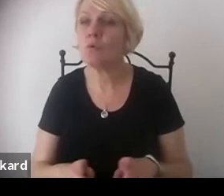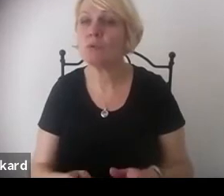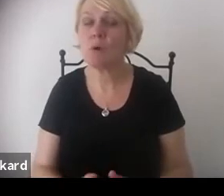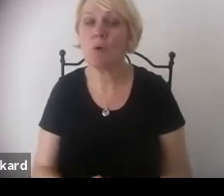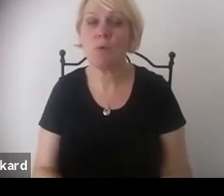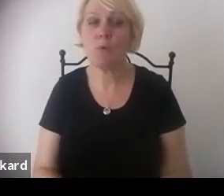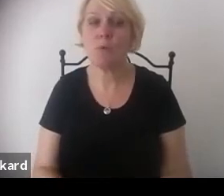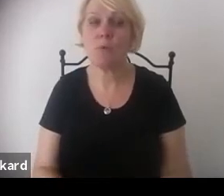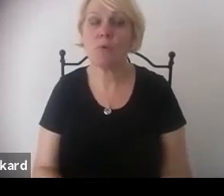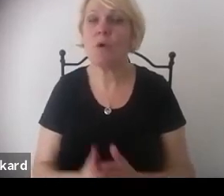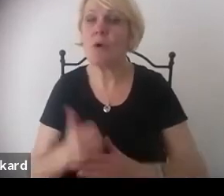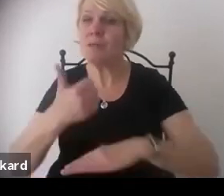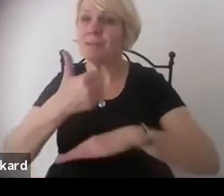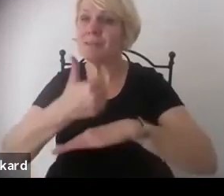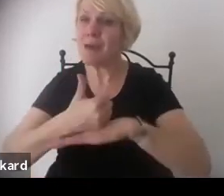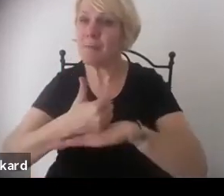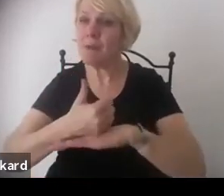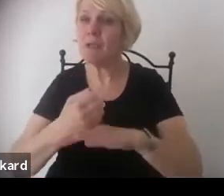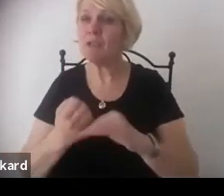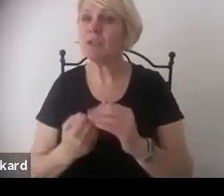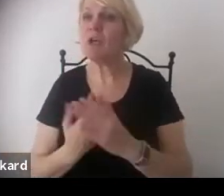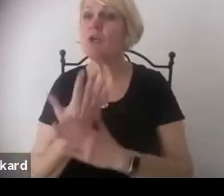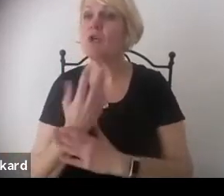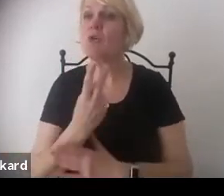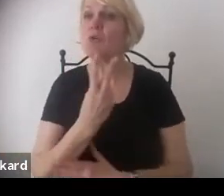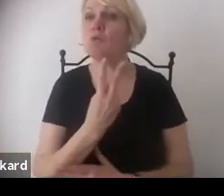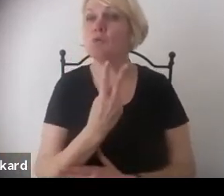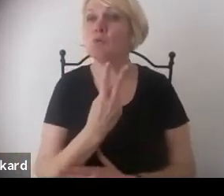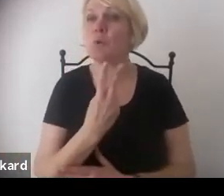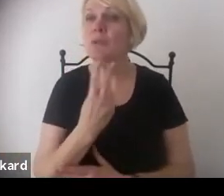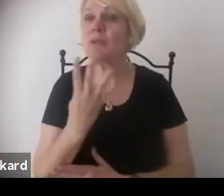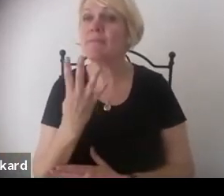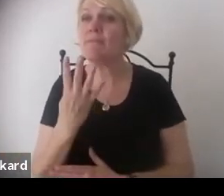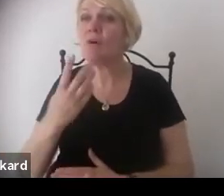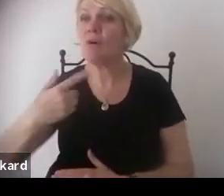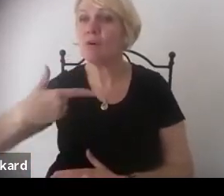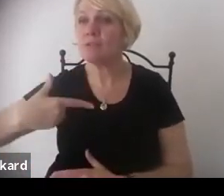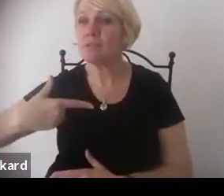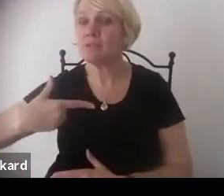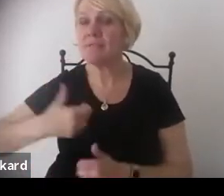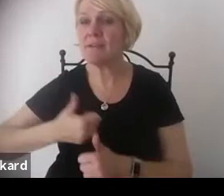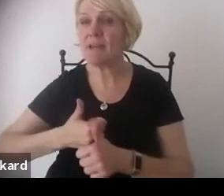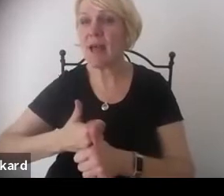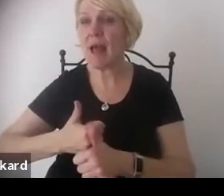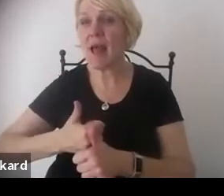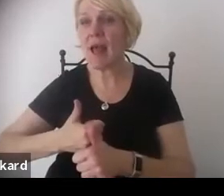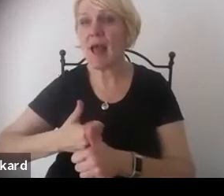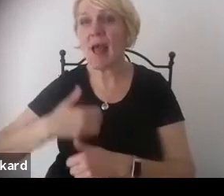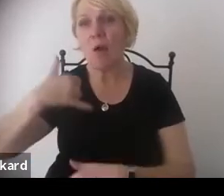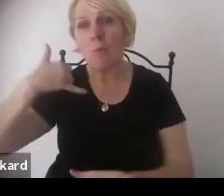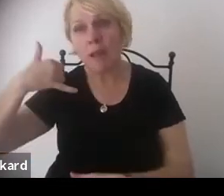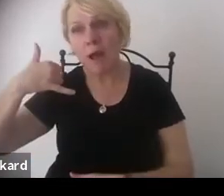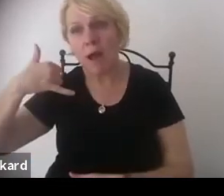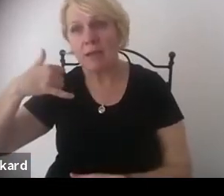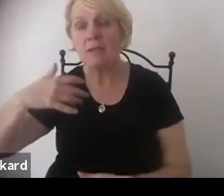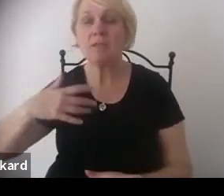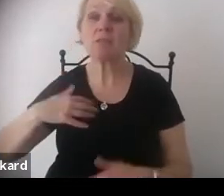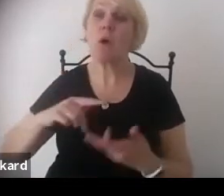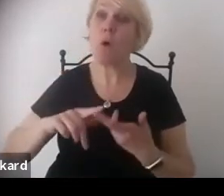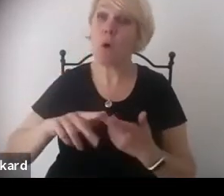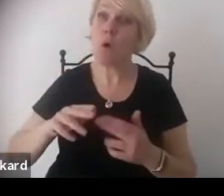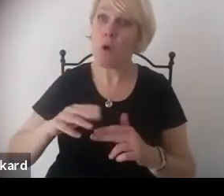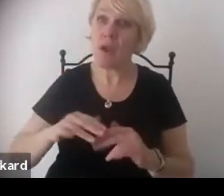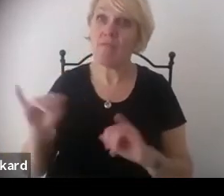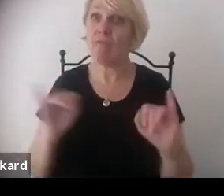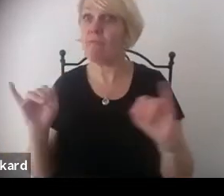24/7 helpline for people with mental health, what we would call a crisis, so a particular pressing need.